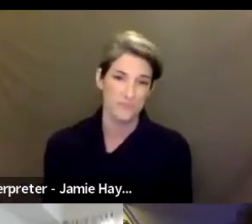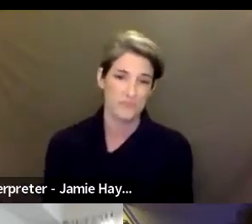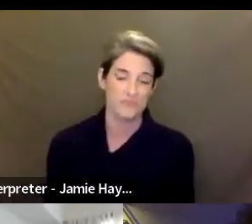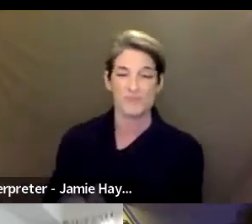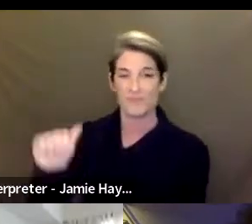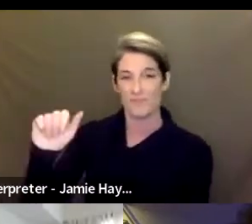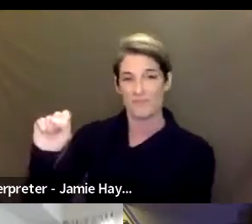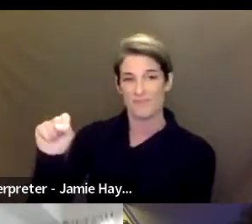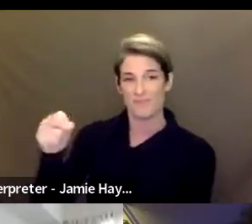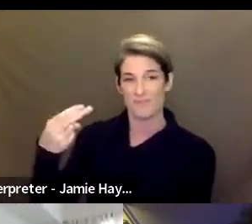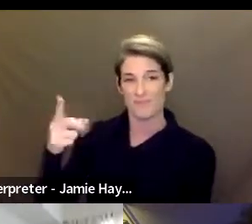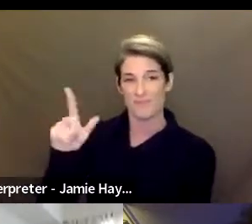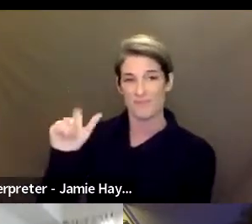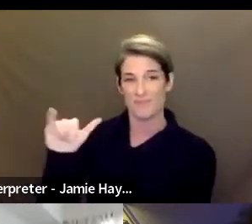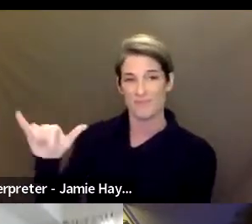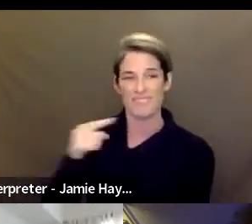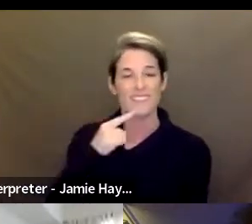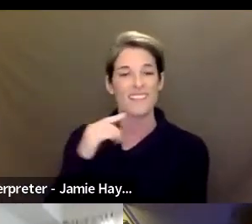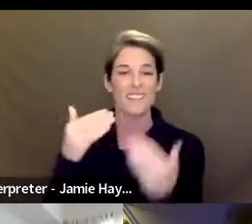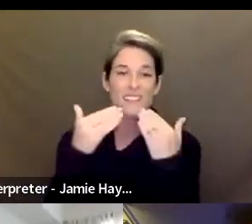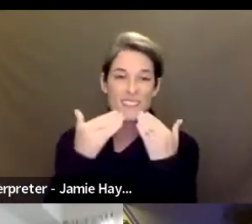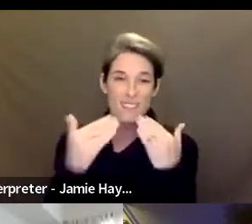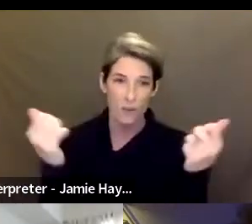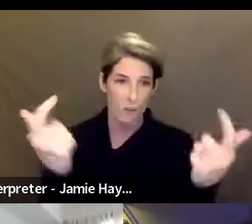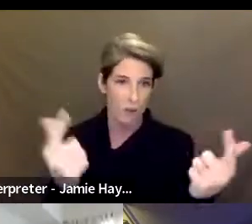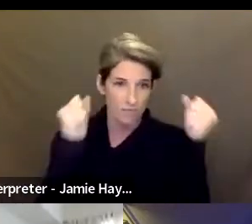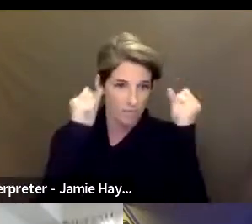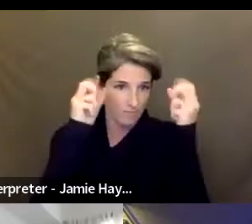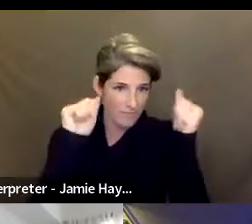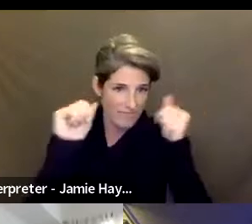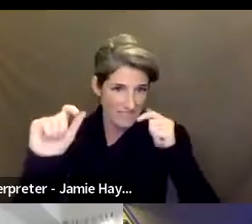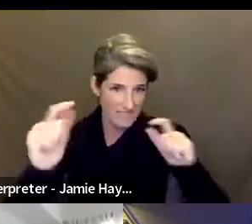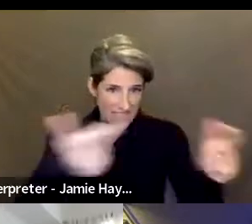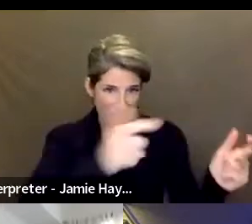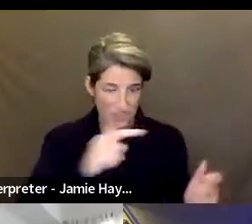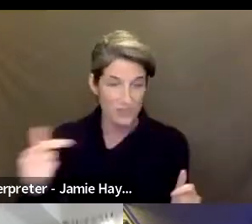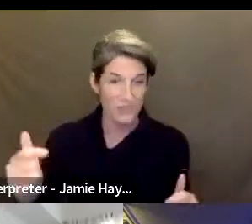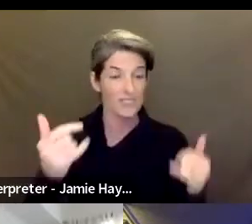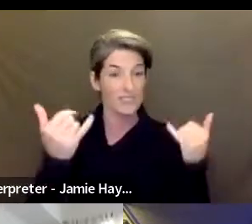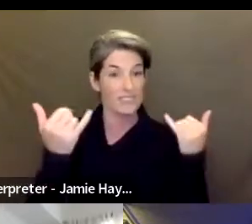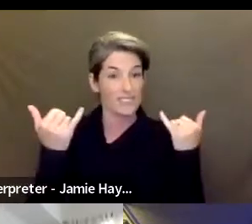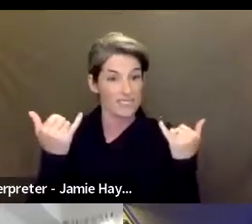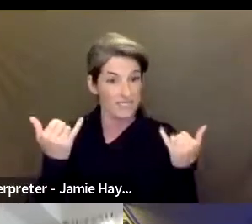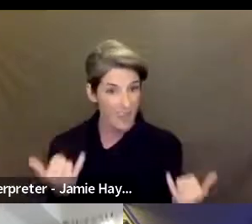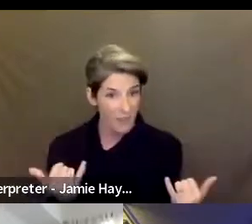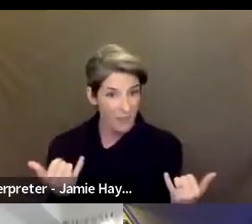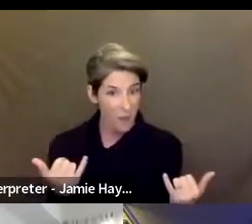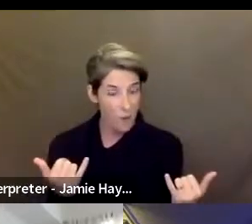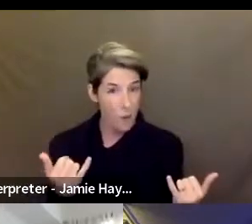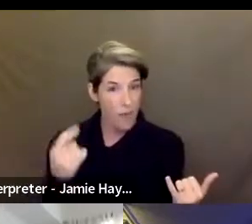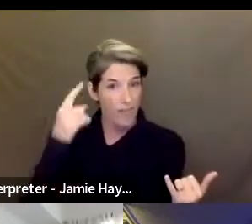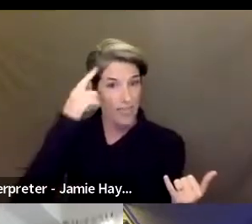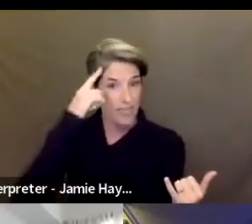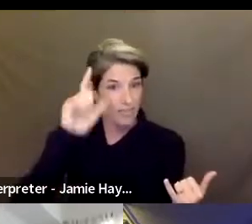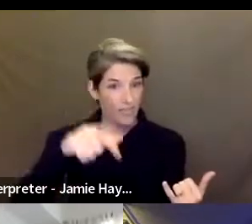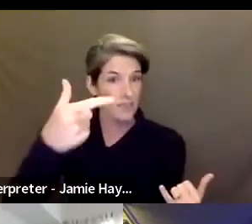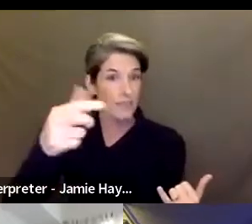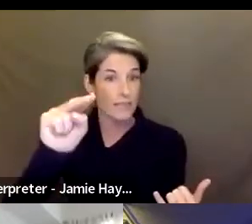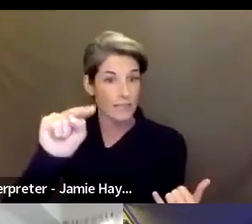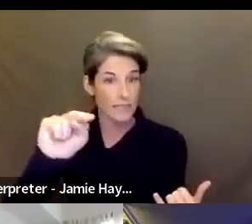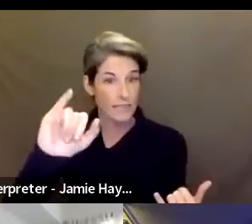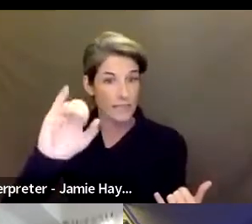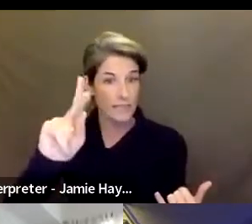Thank you all so much for those lovely introductions. I think we're going to now pass it on to Nikki for our